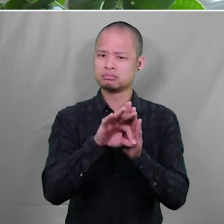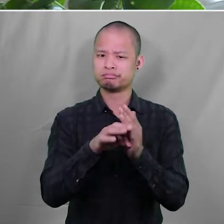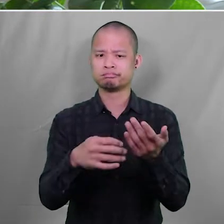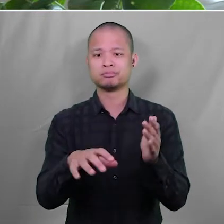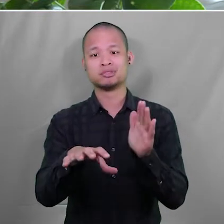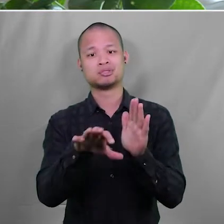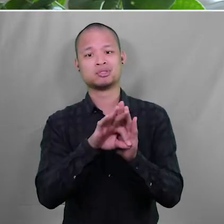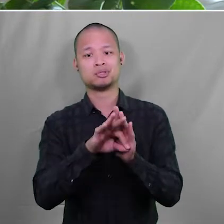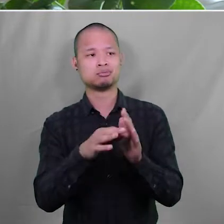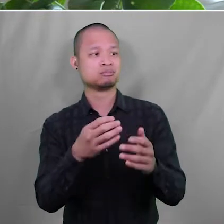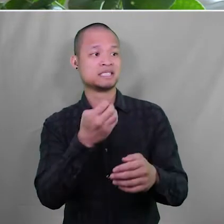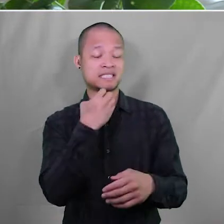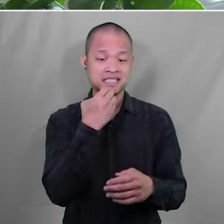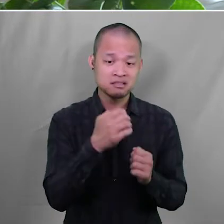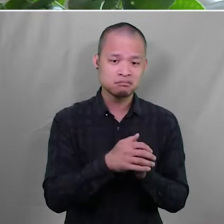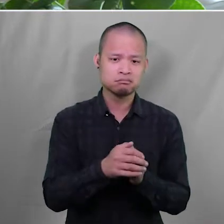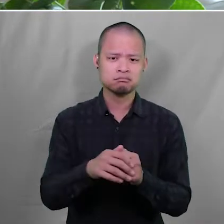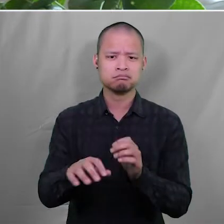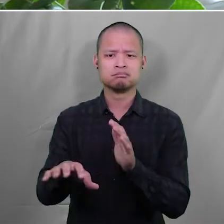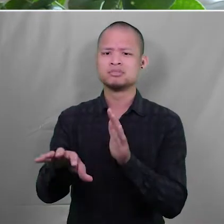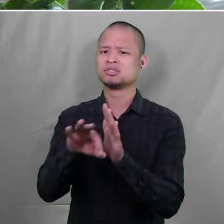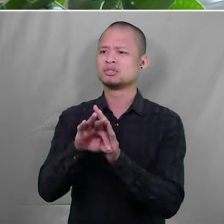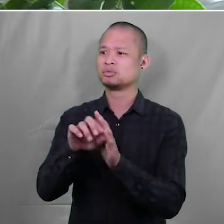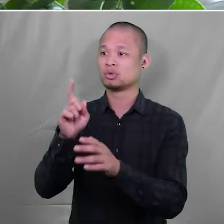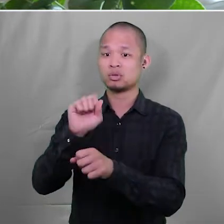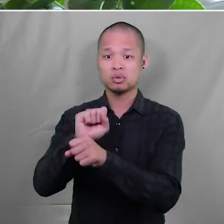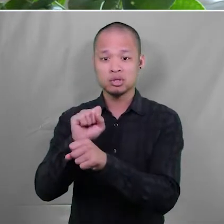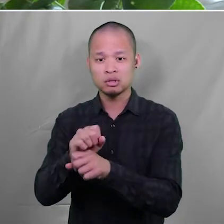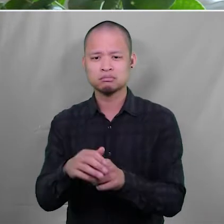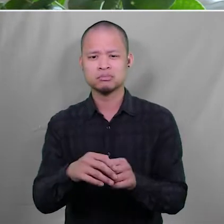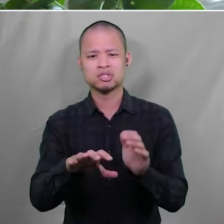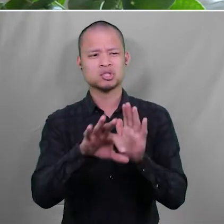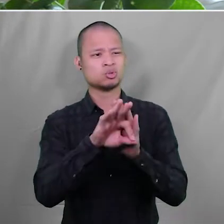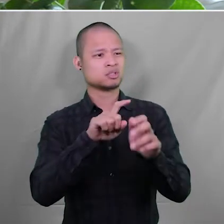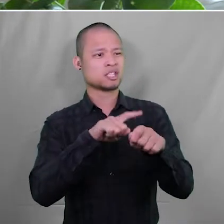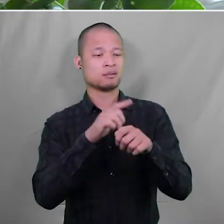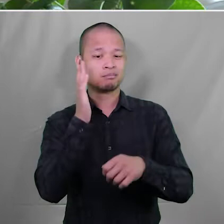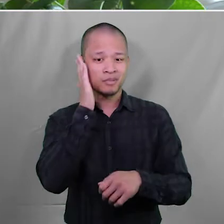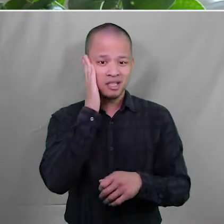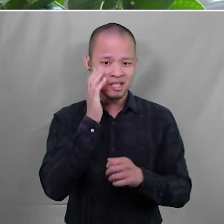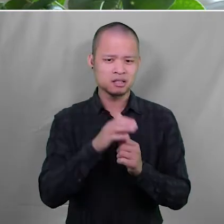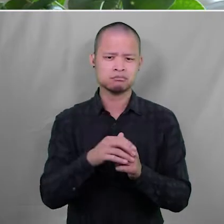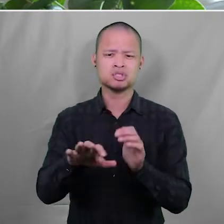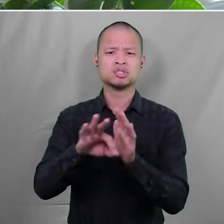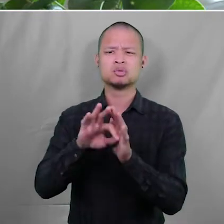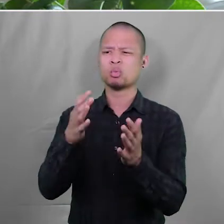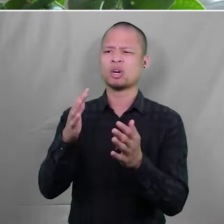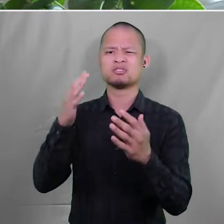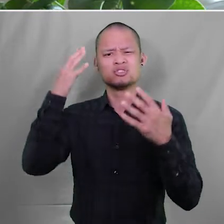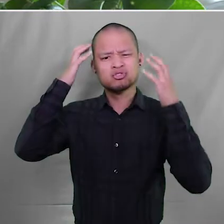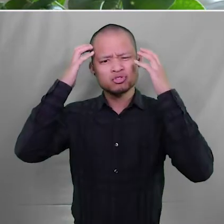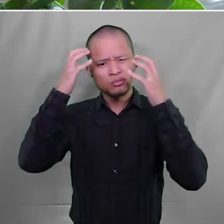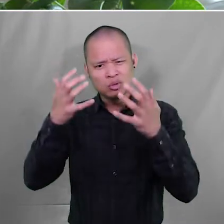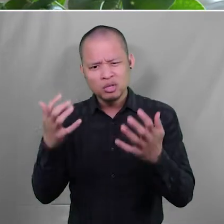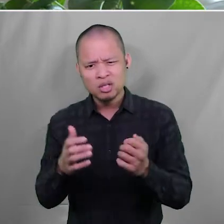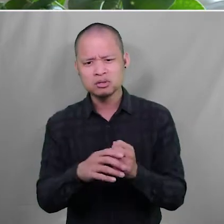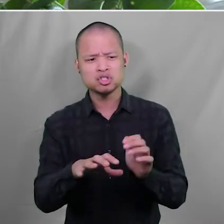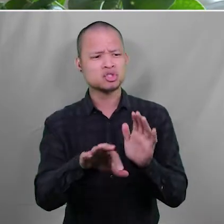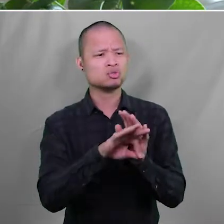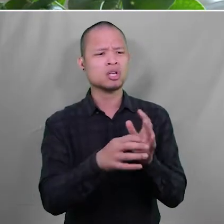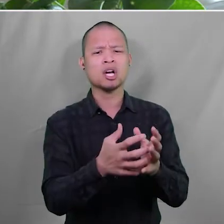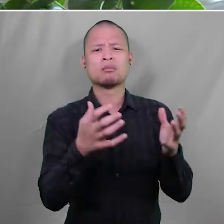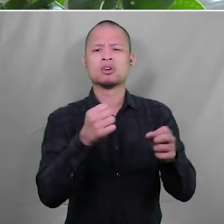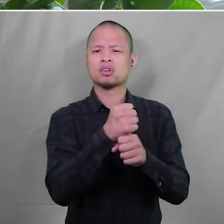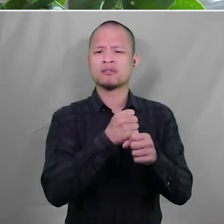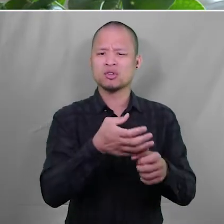choose what to eat, to choose where to work, what time to go to bed, what kind of shampoo to buy, how much coffee to